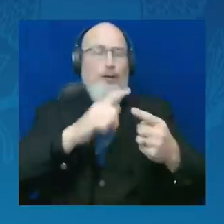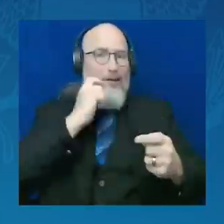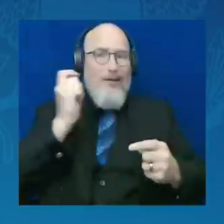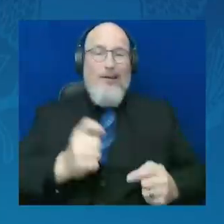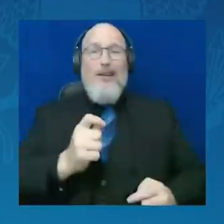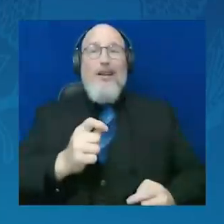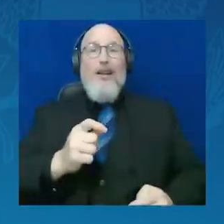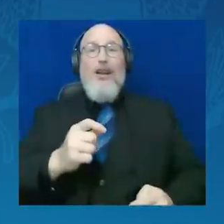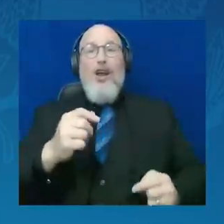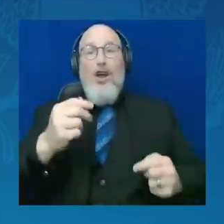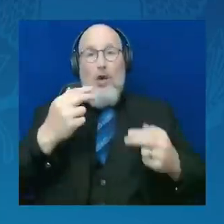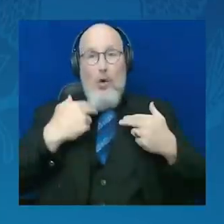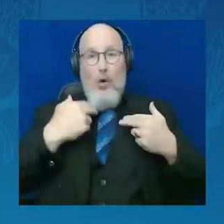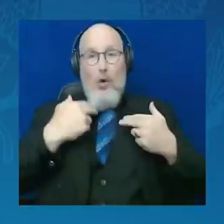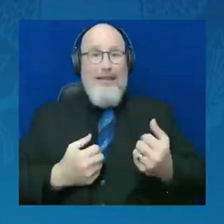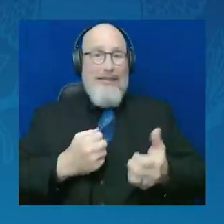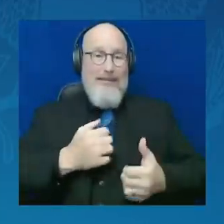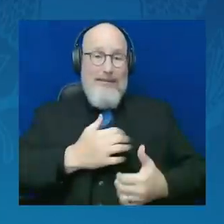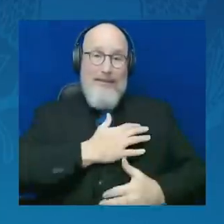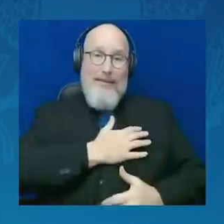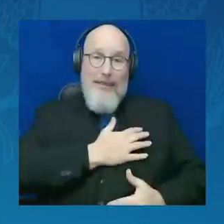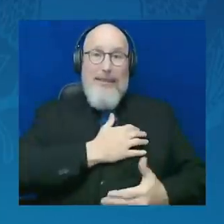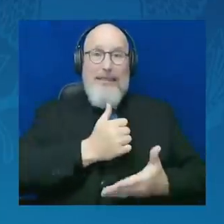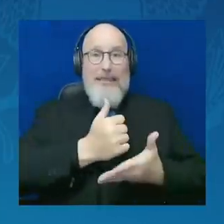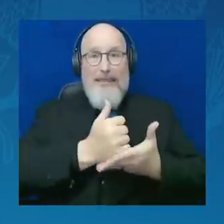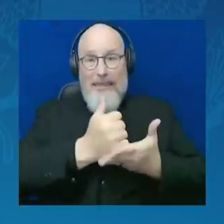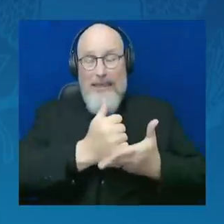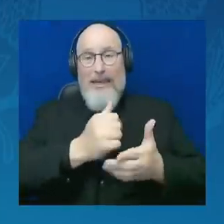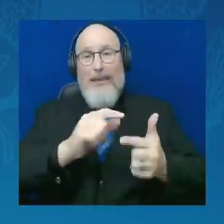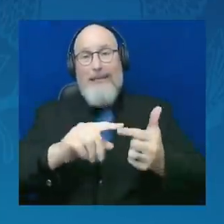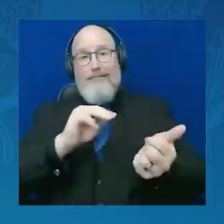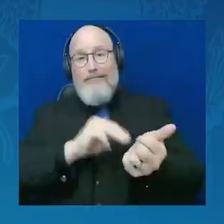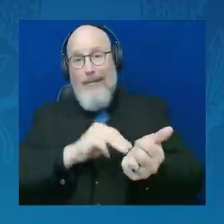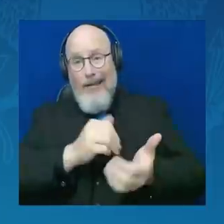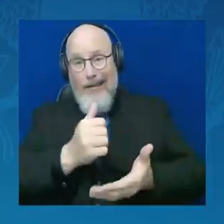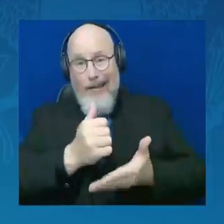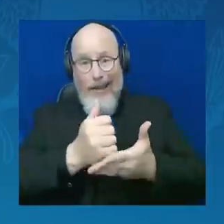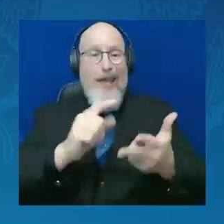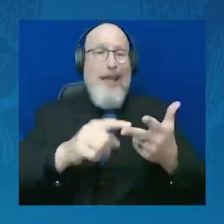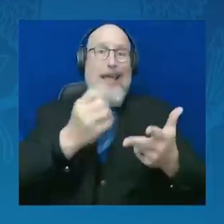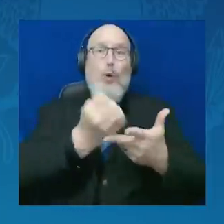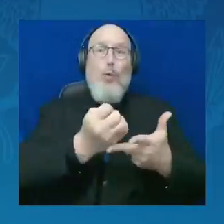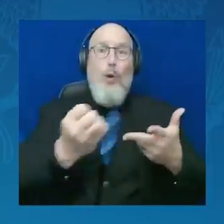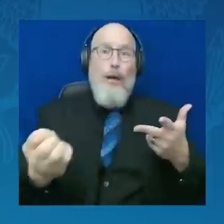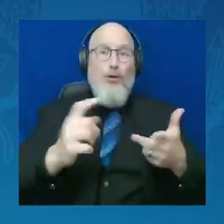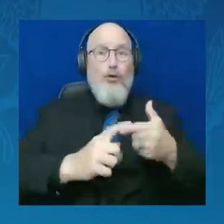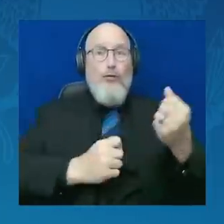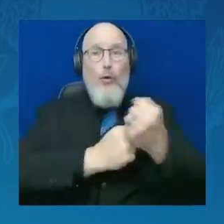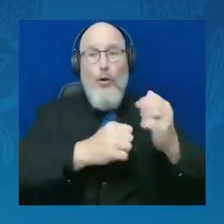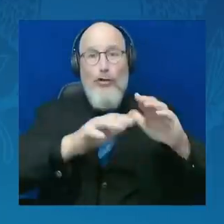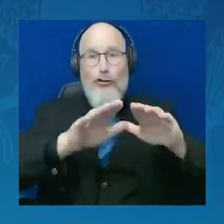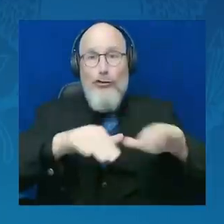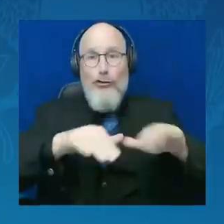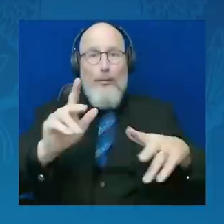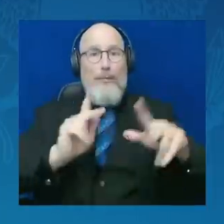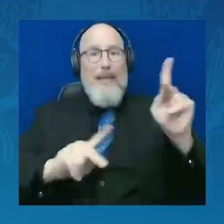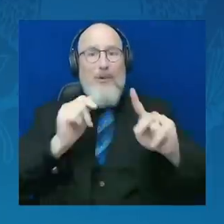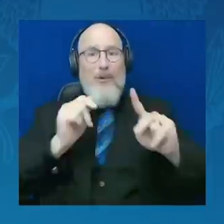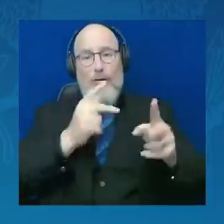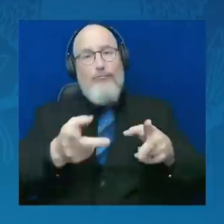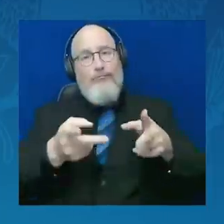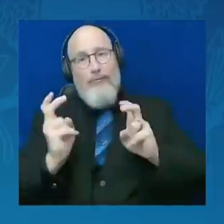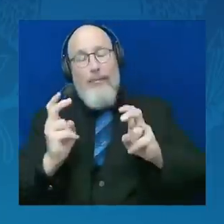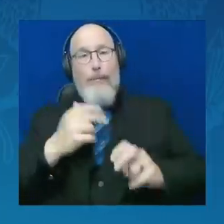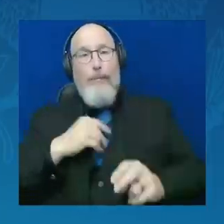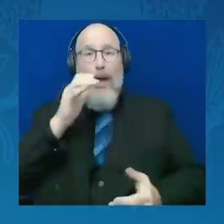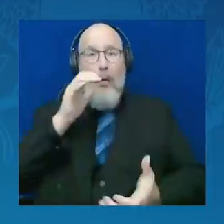They are providing equipment for children, for wounded, for the sick. My wife, Agata, is